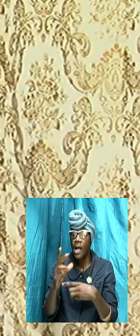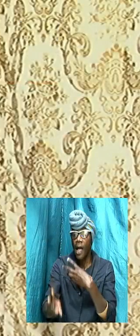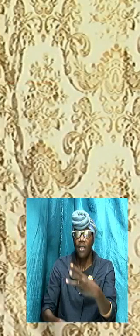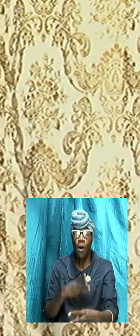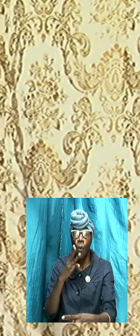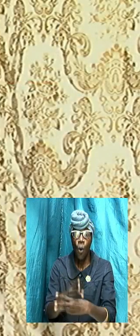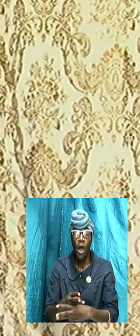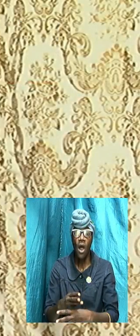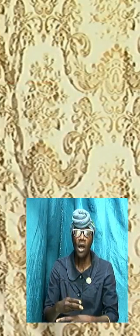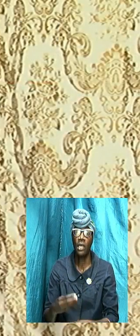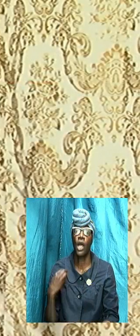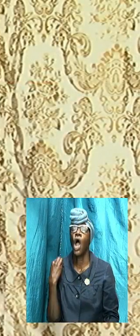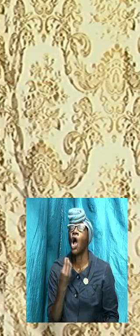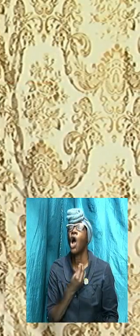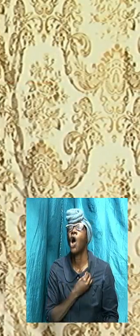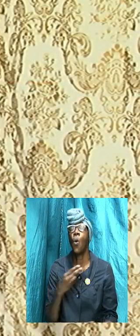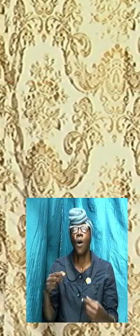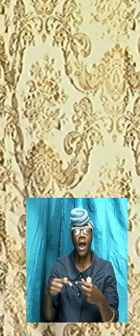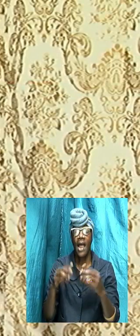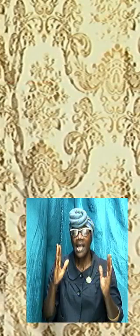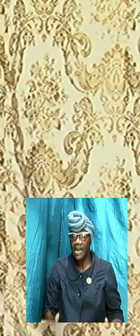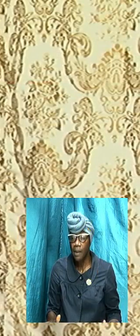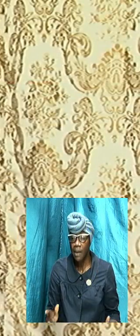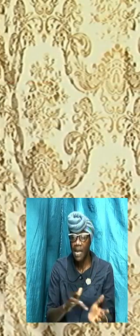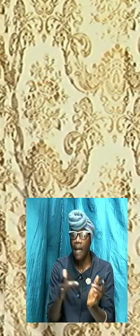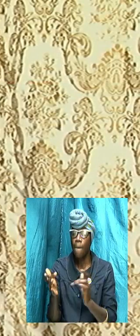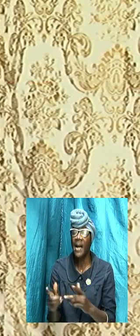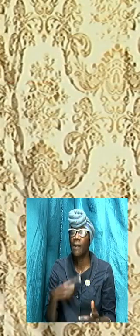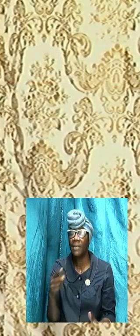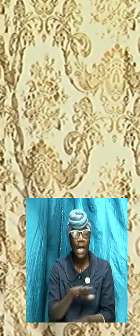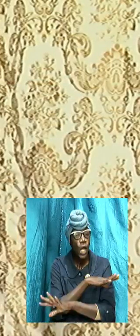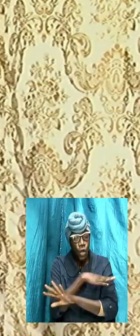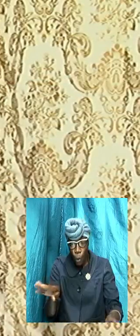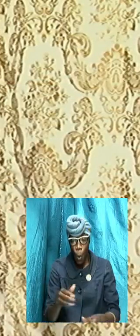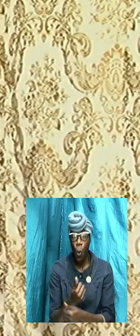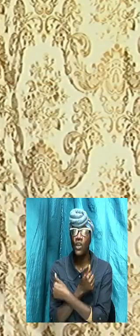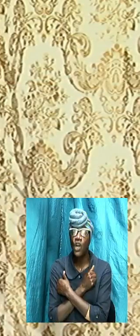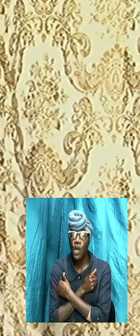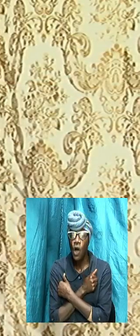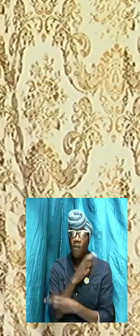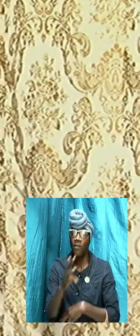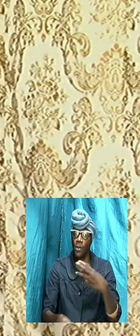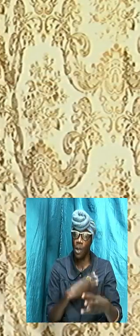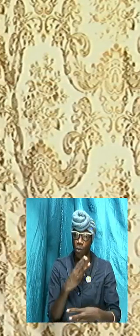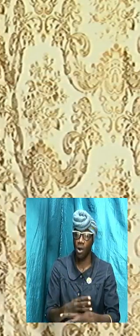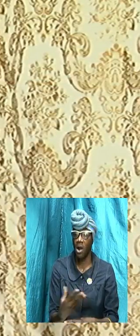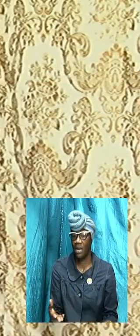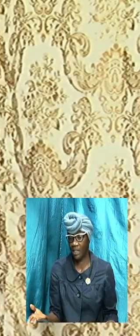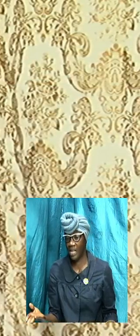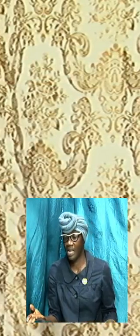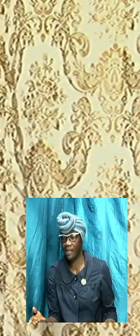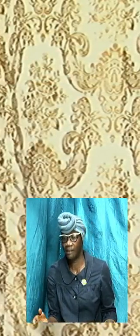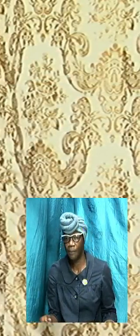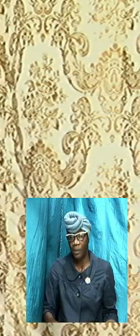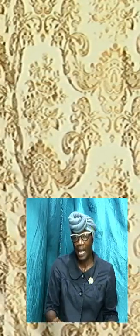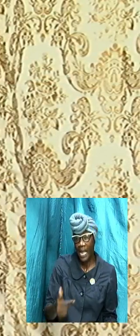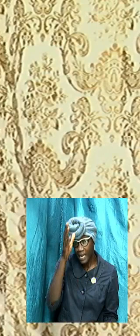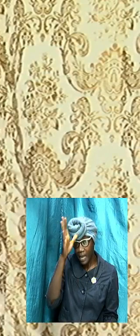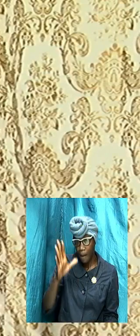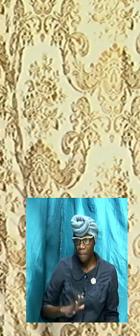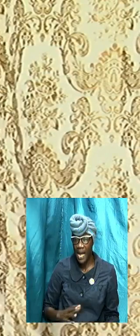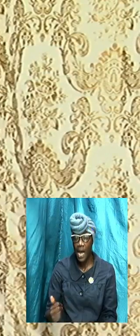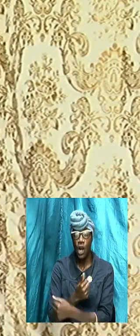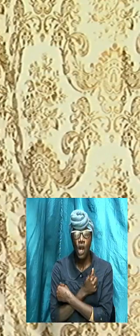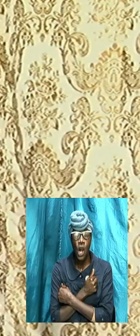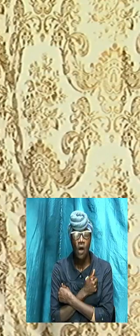The Bible says, love not the world, nor the things that are in the world. For if any man love the world, the love of the Father is not